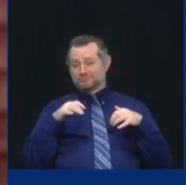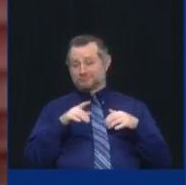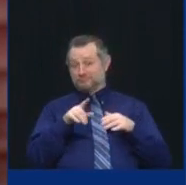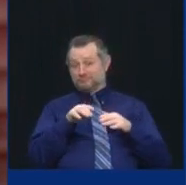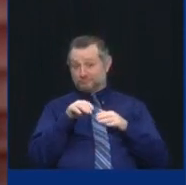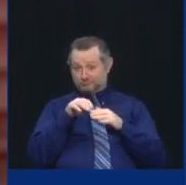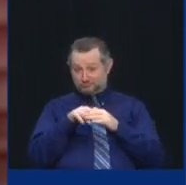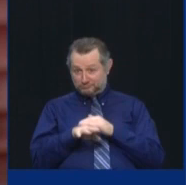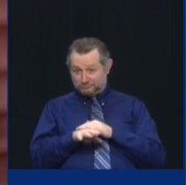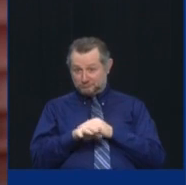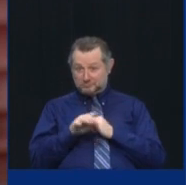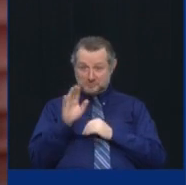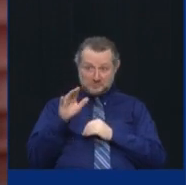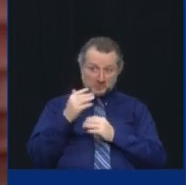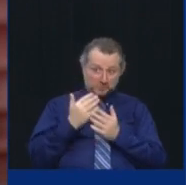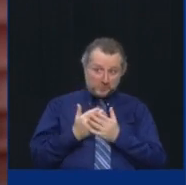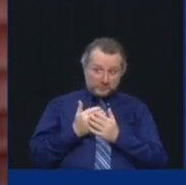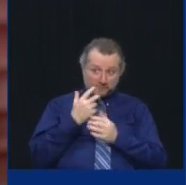table.